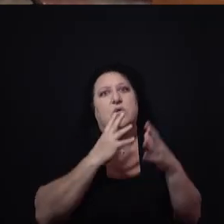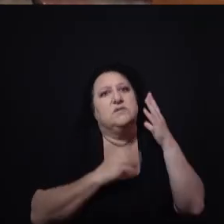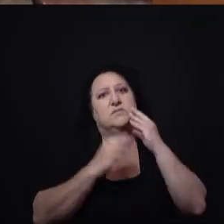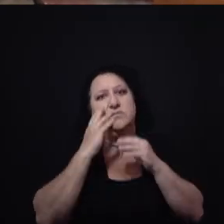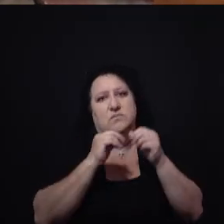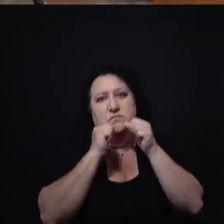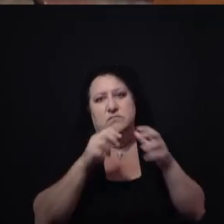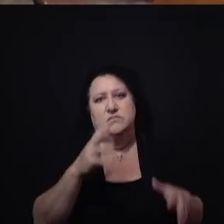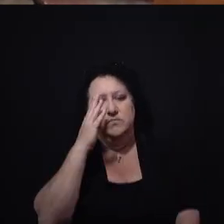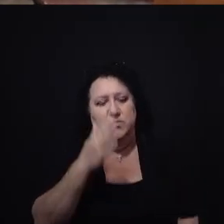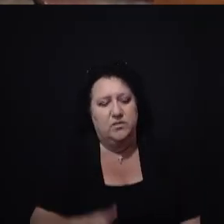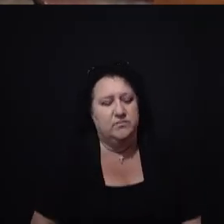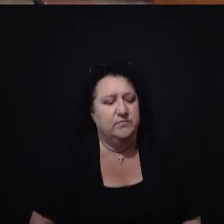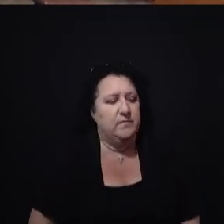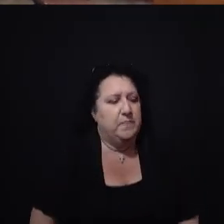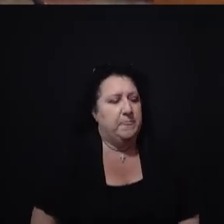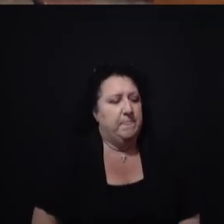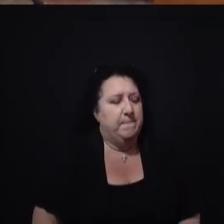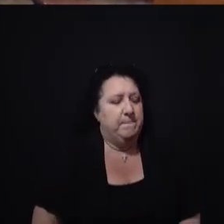That's us.